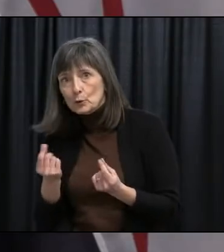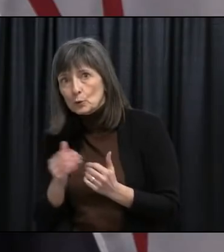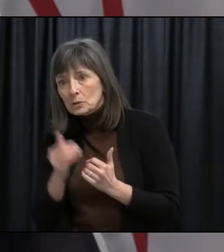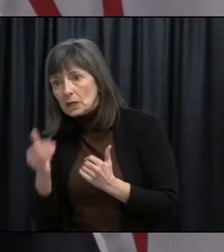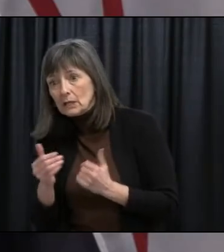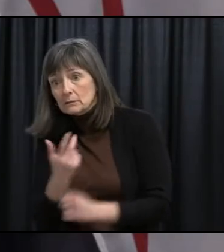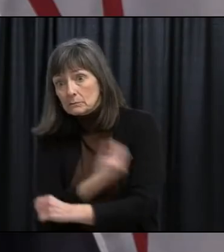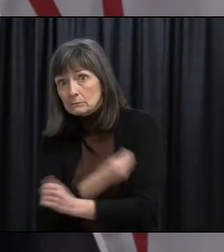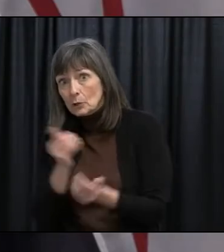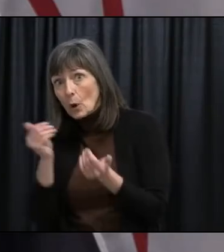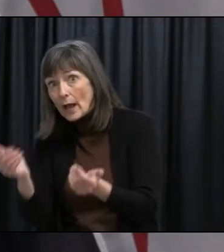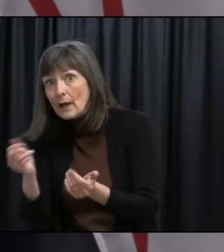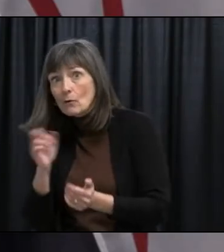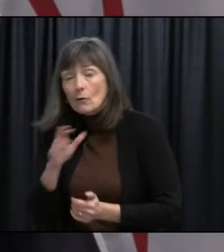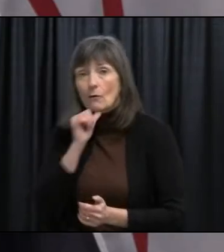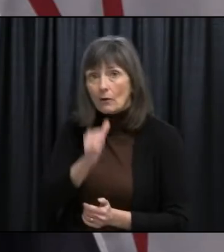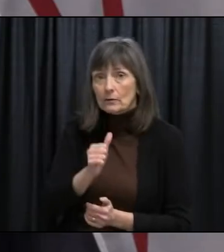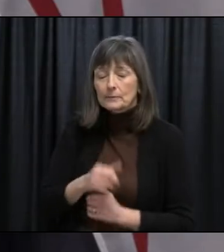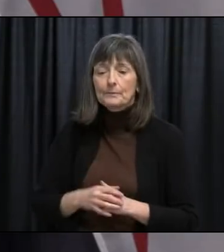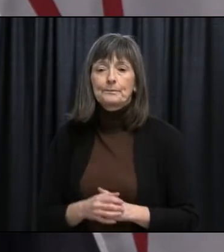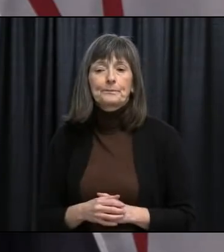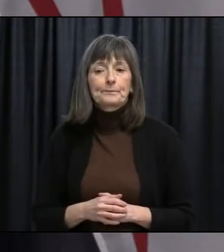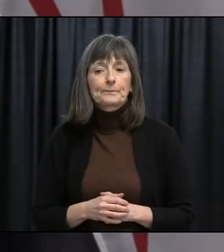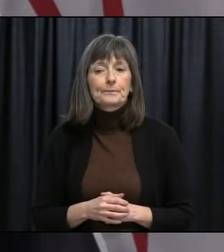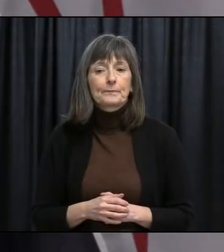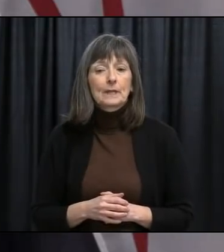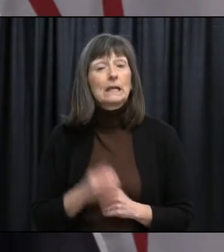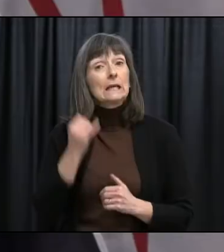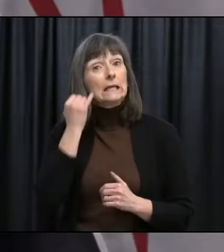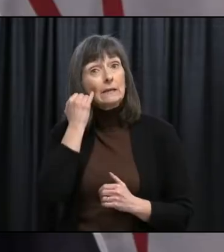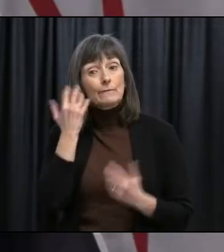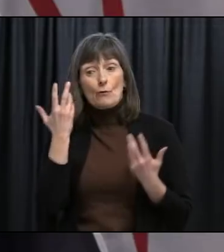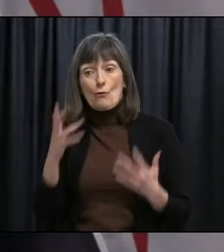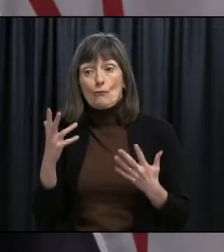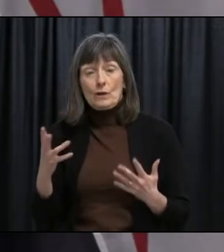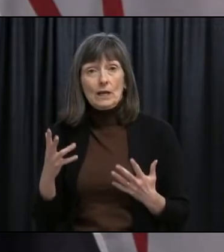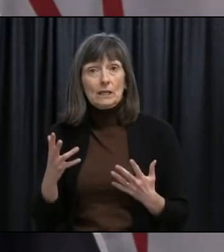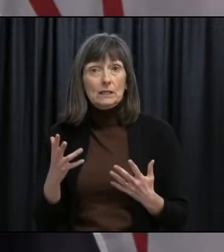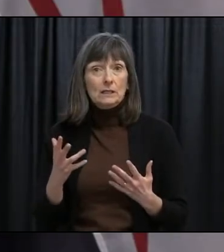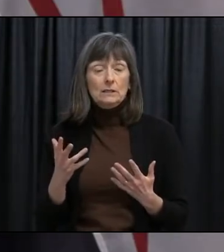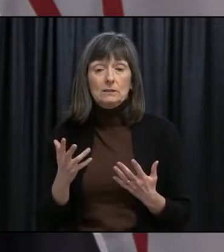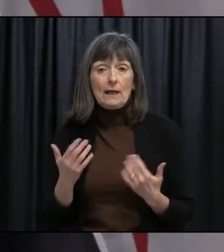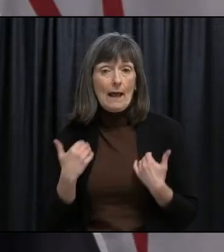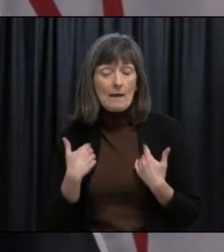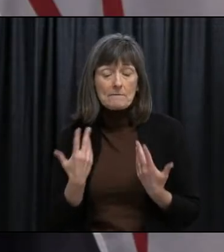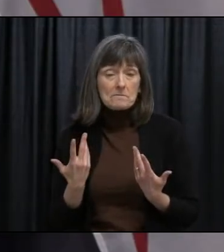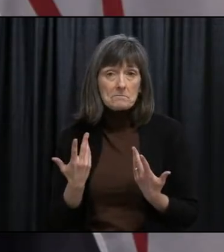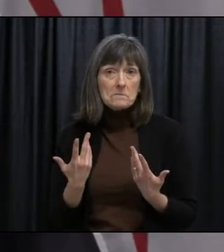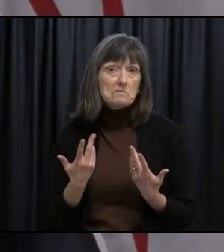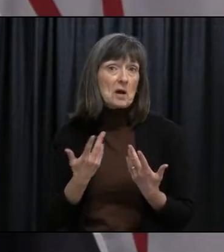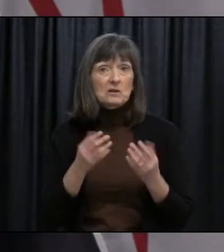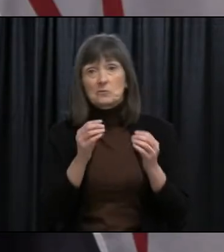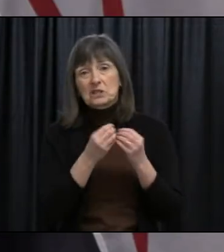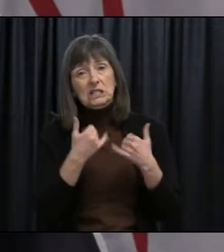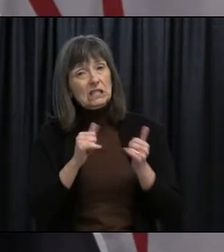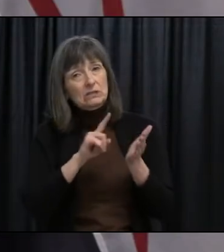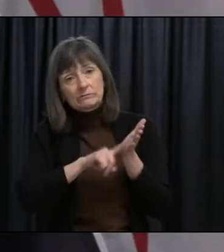option for people who have been infected with COVID. So as we have more information, certainly we'll